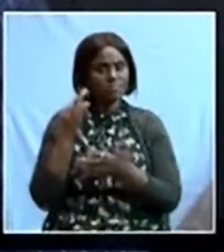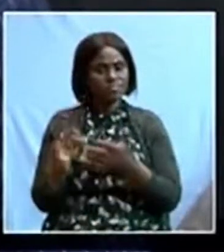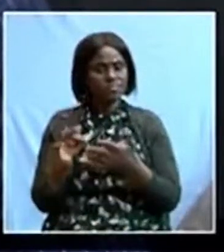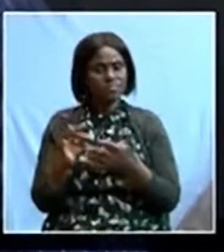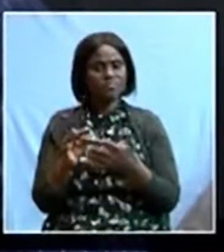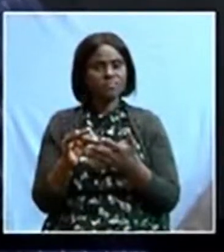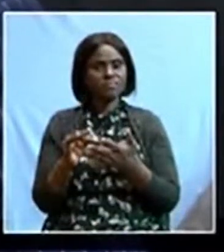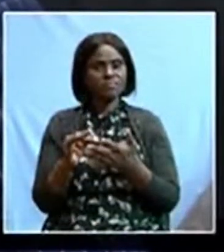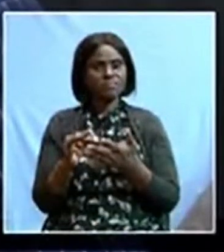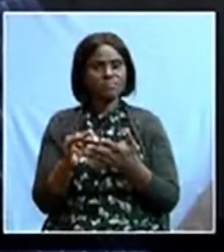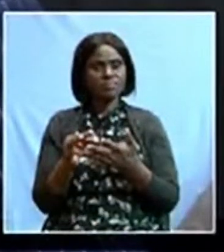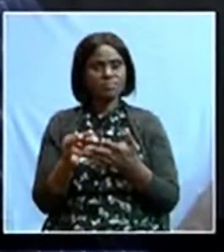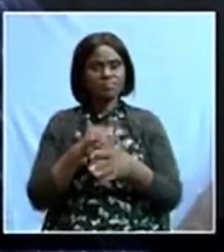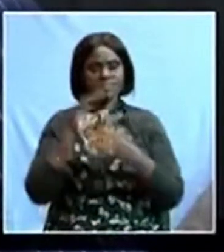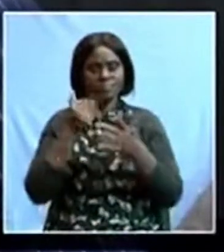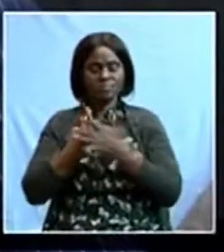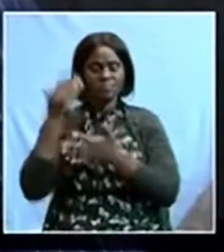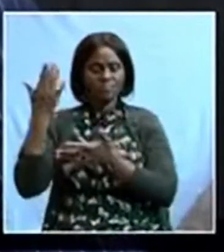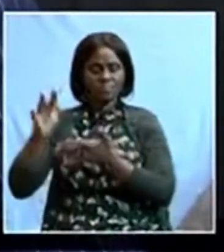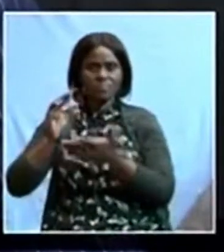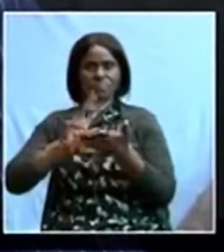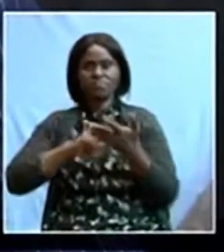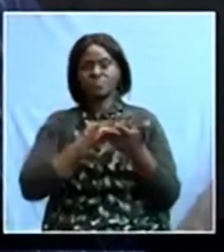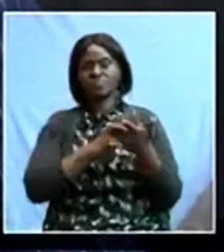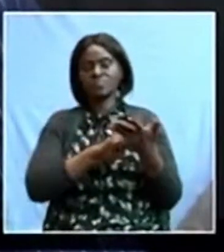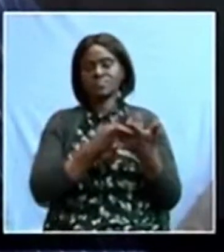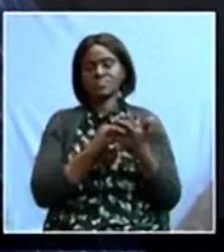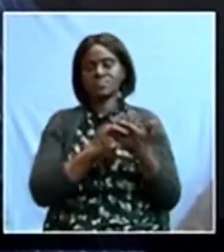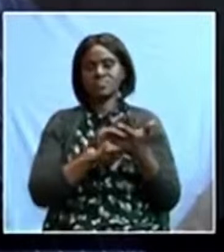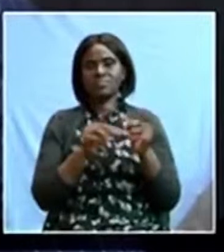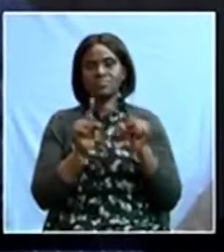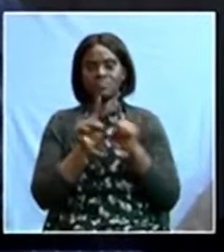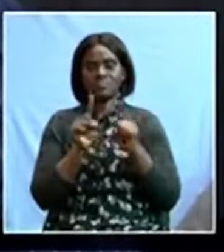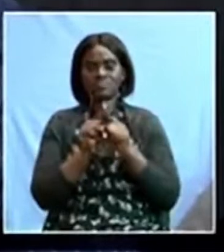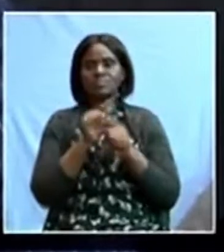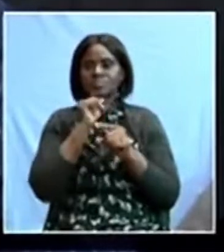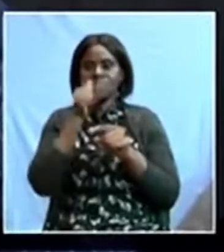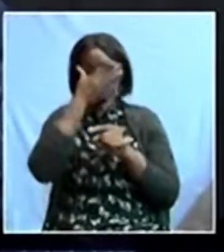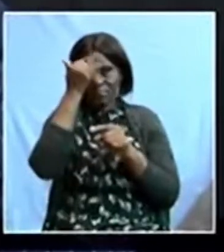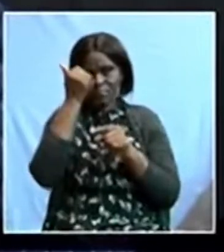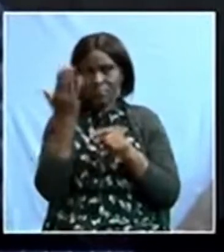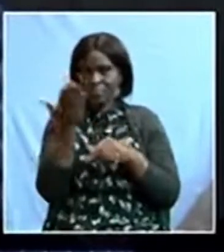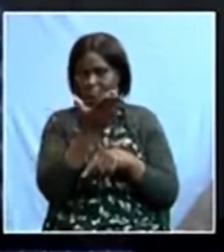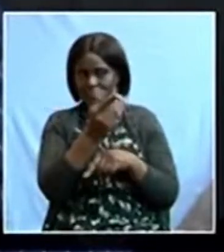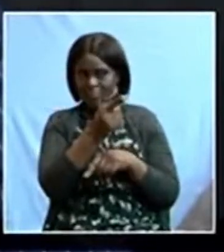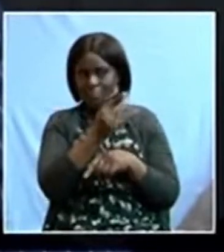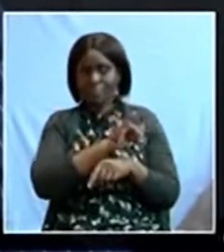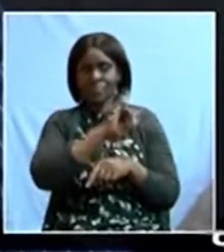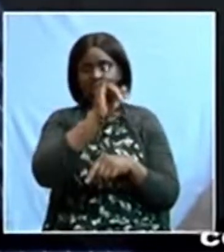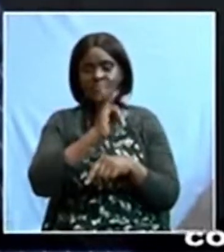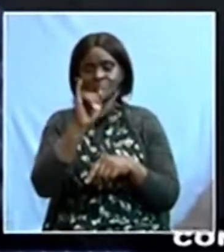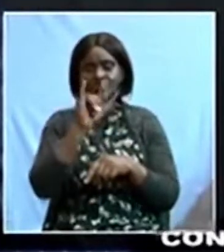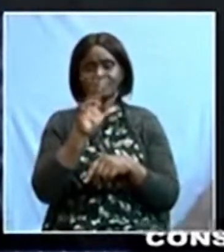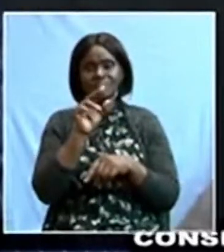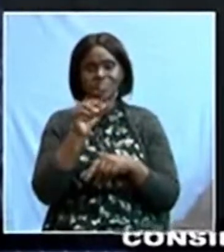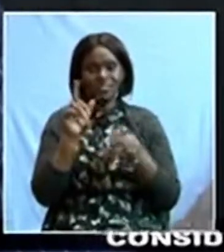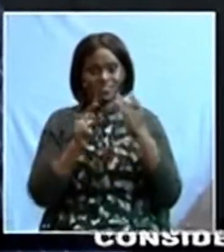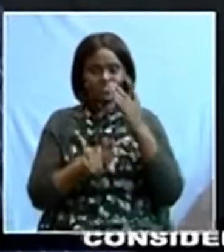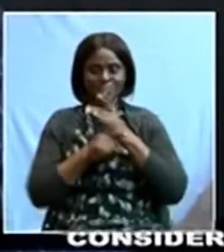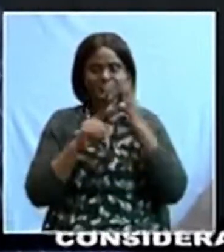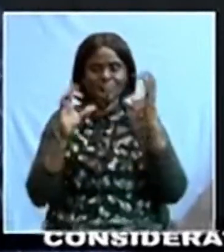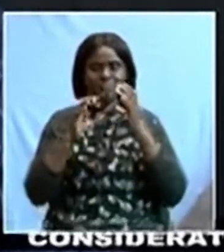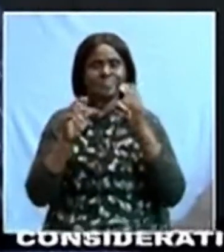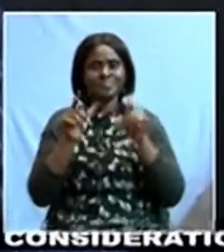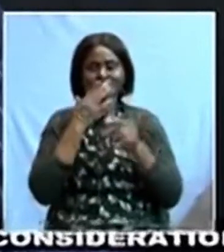Secretariat, all the permanent witnesses, not forgetting you, Itezhi Town Council.